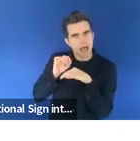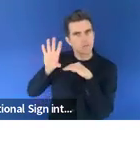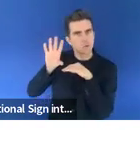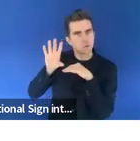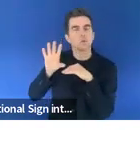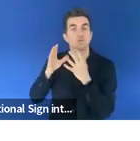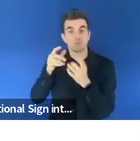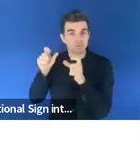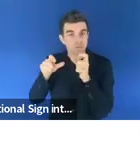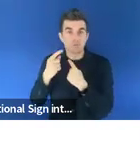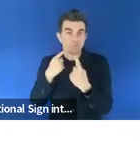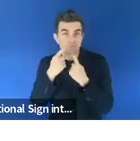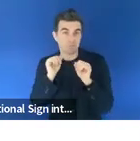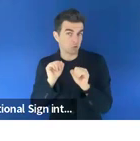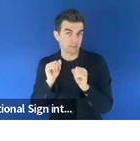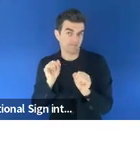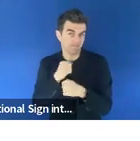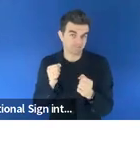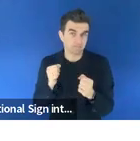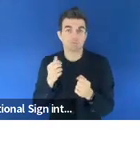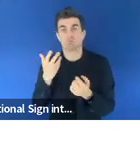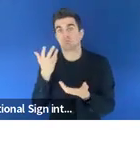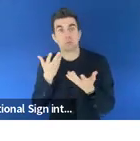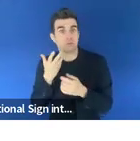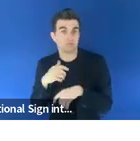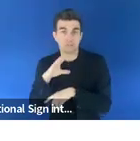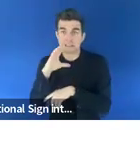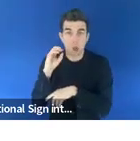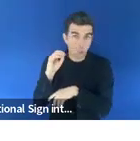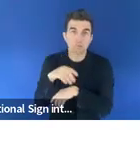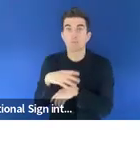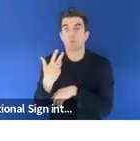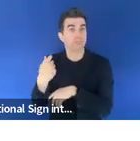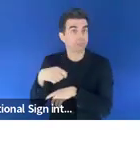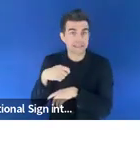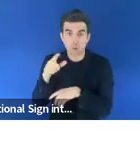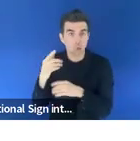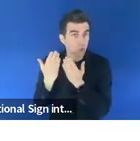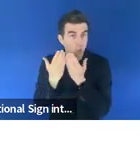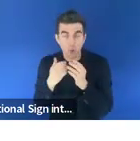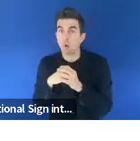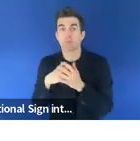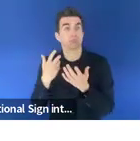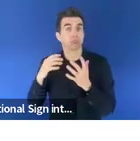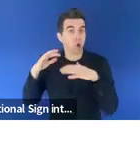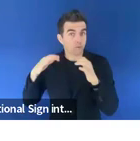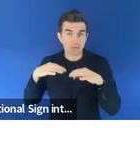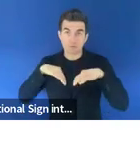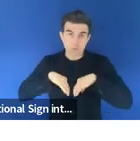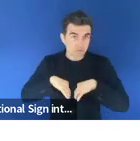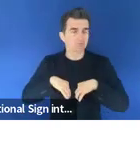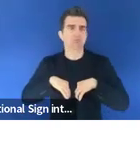get the information? Where do they get ideas? And find ways of connecting to those individuals. That way you can kind